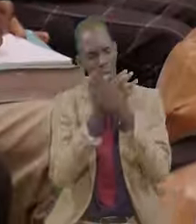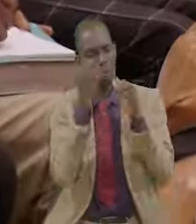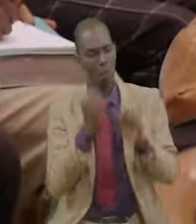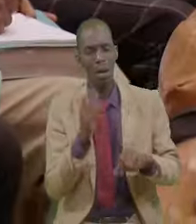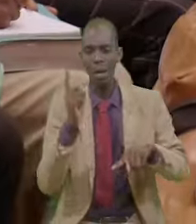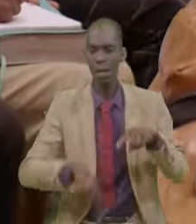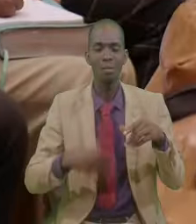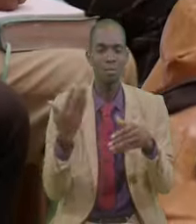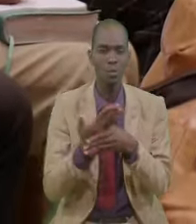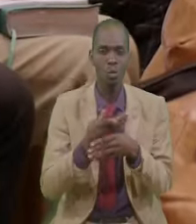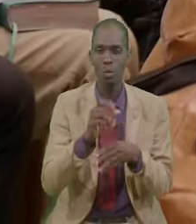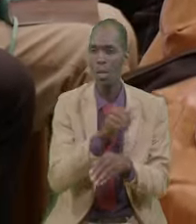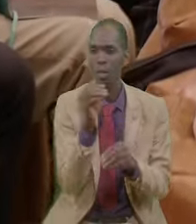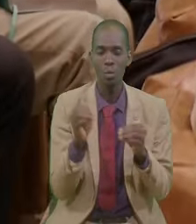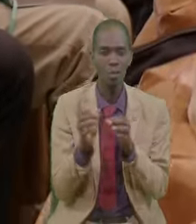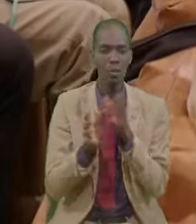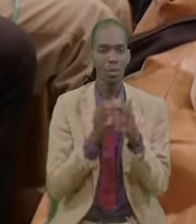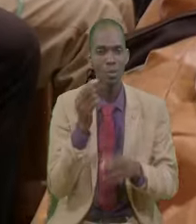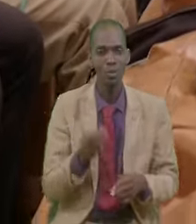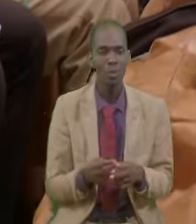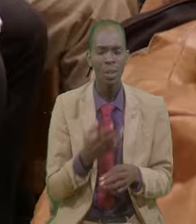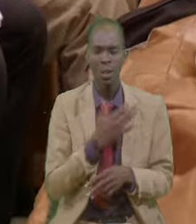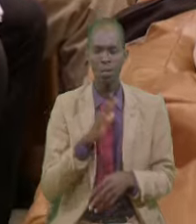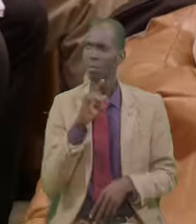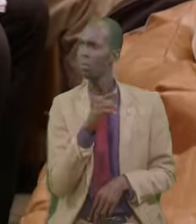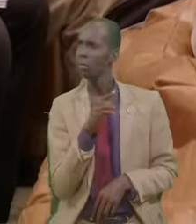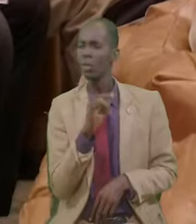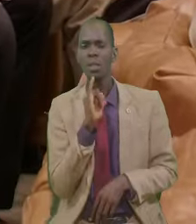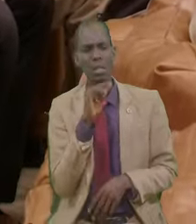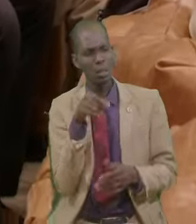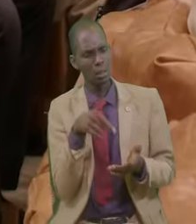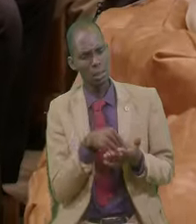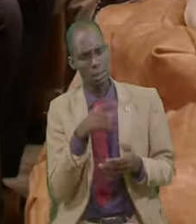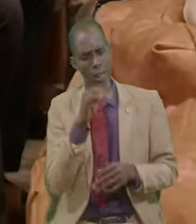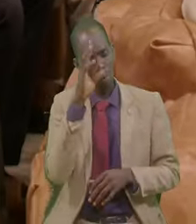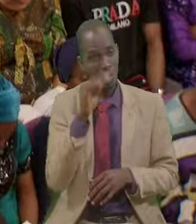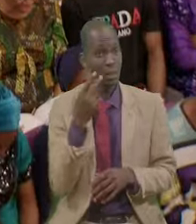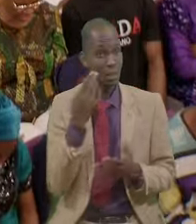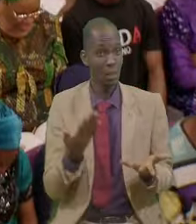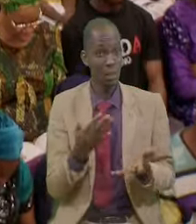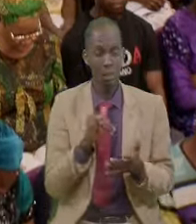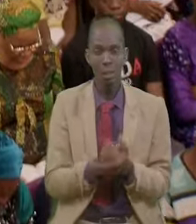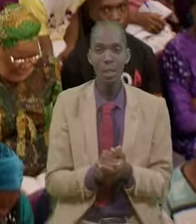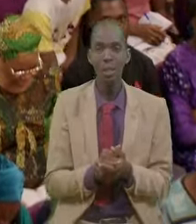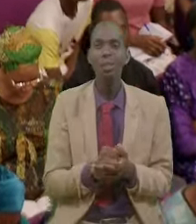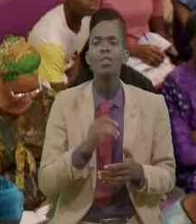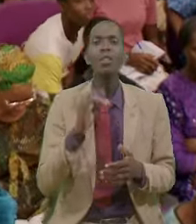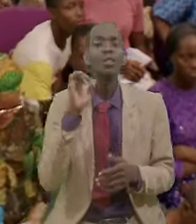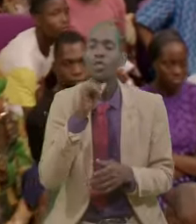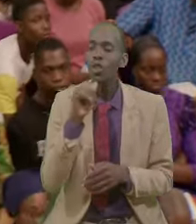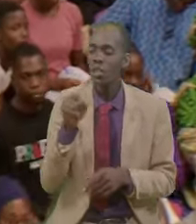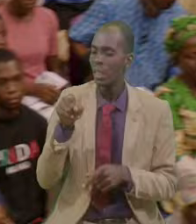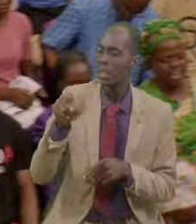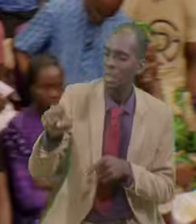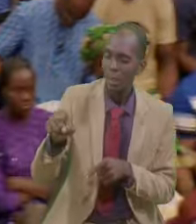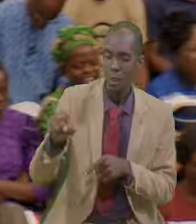there. I will say, you see, the man is making it personal. He says, it's not just that he that dwelleth, he